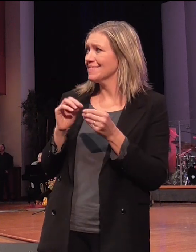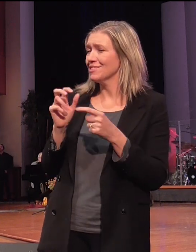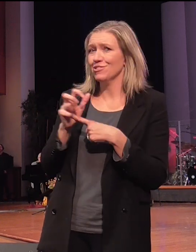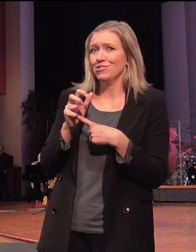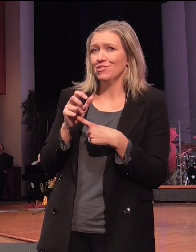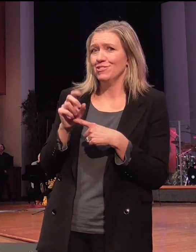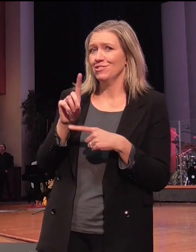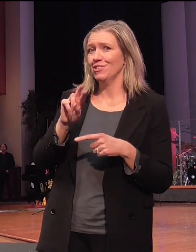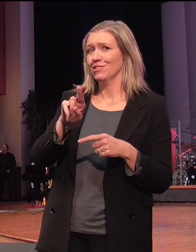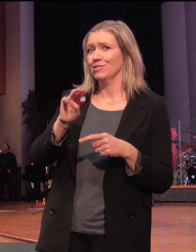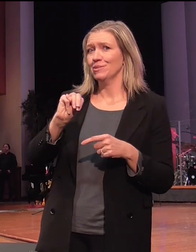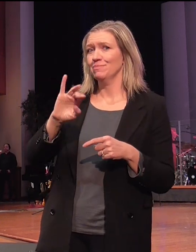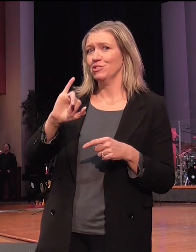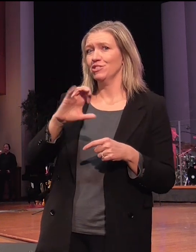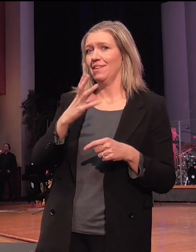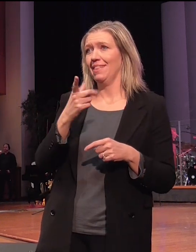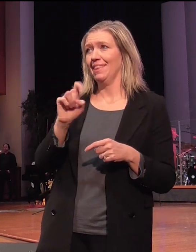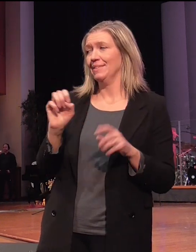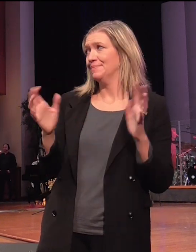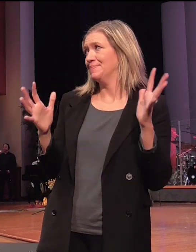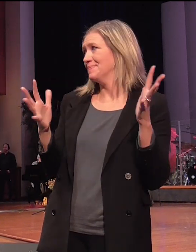Michelle.